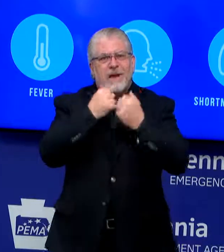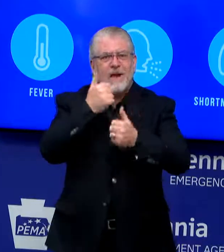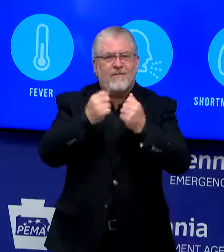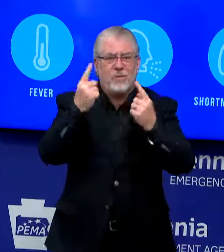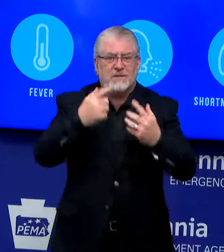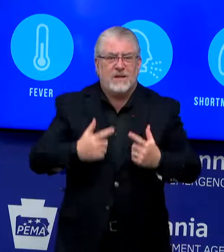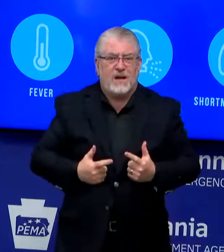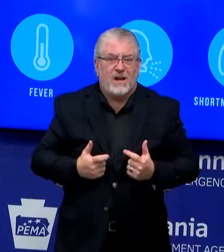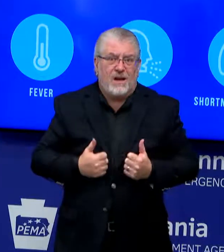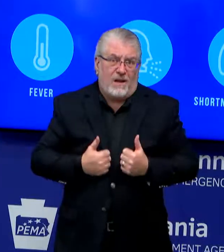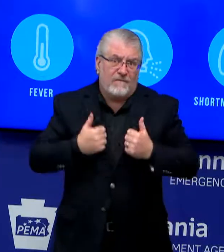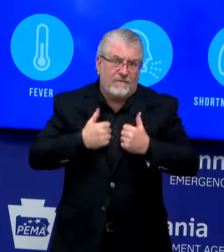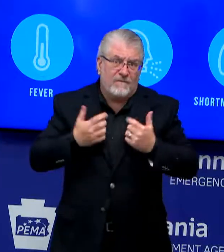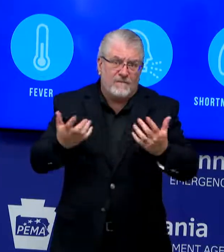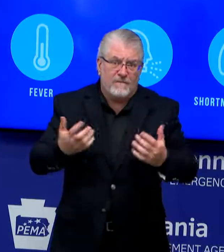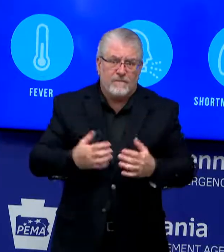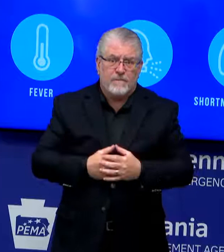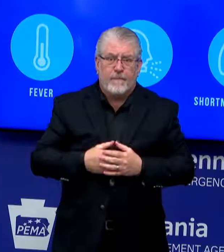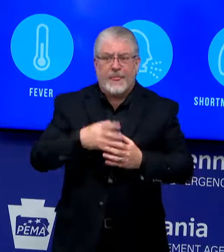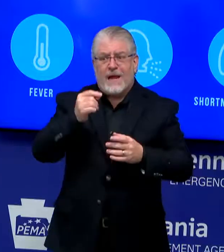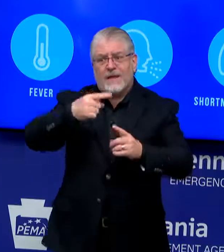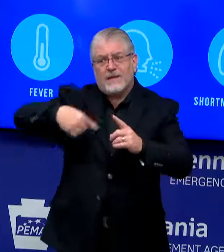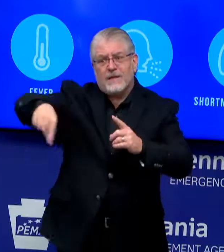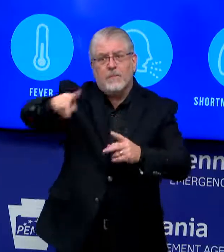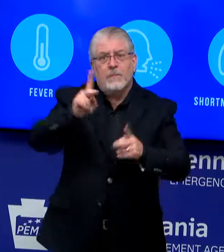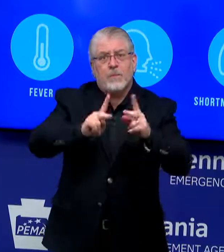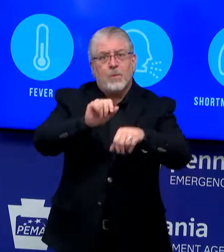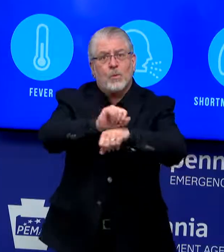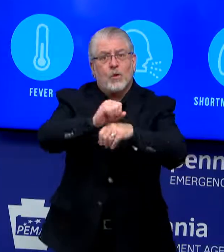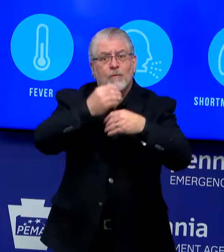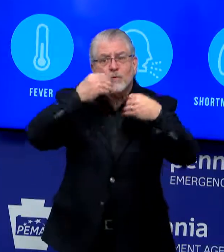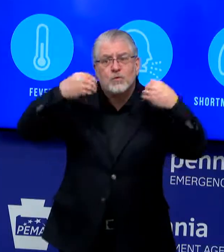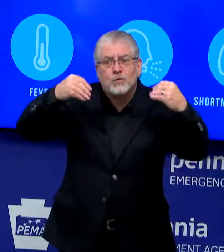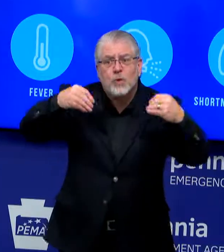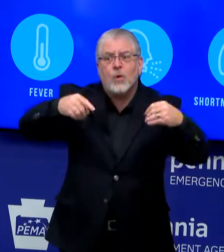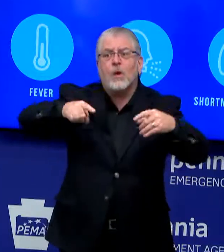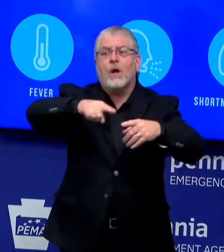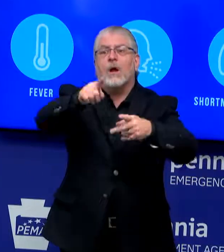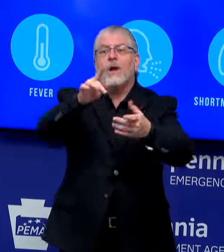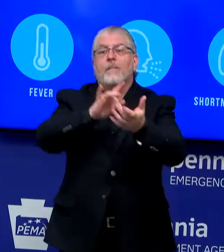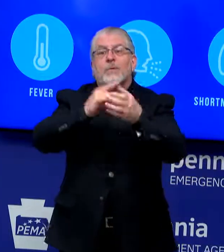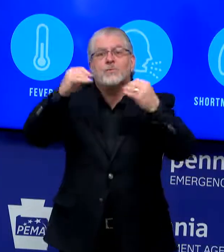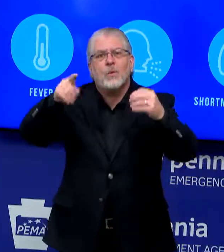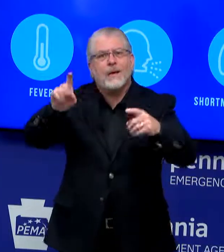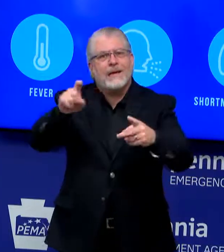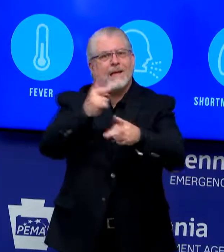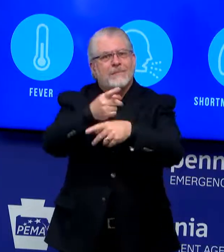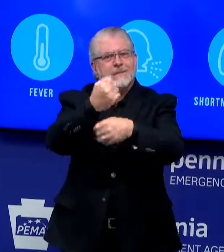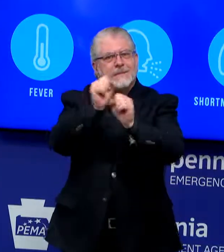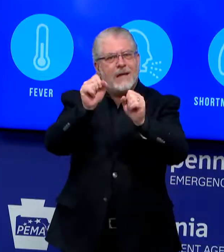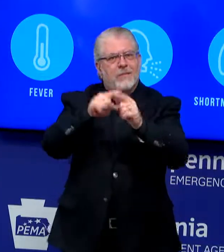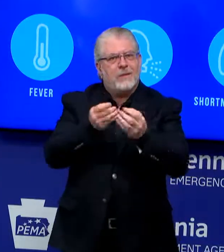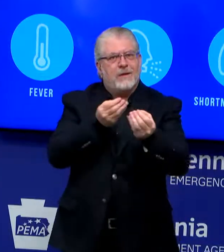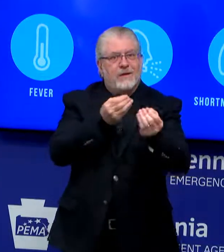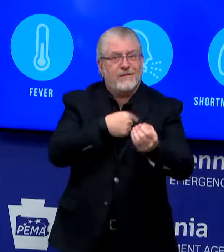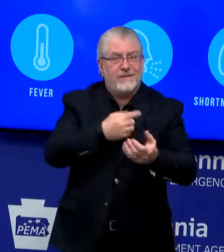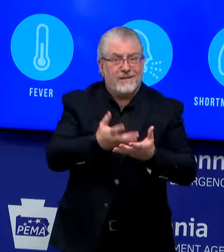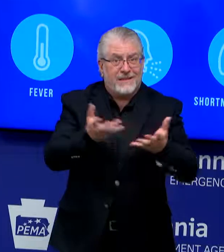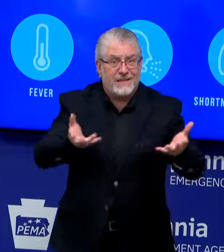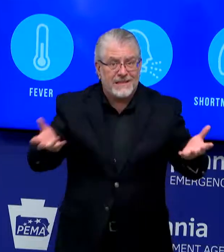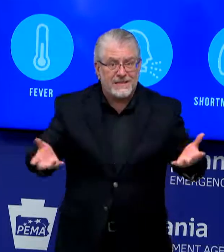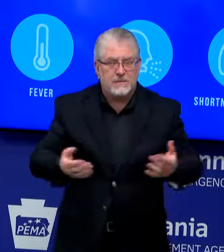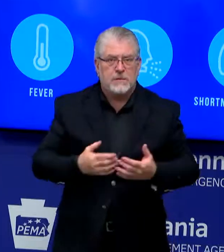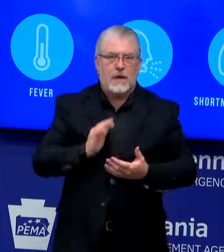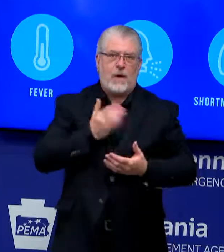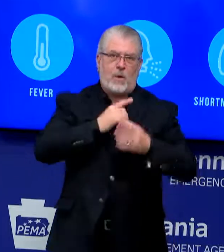keep them safe. And right now, that means wearing a mask. We also need to do our part to keep healthcare workers safe. And